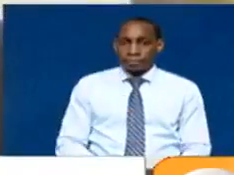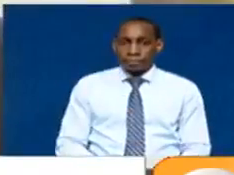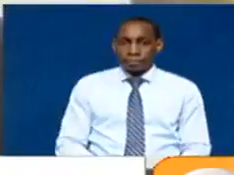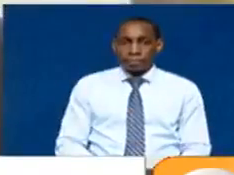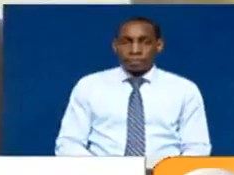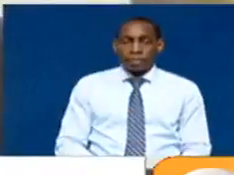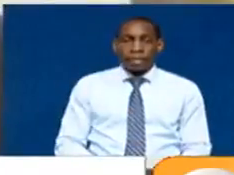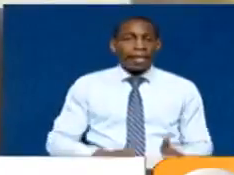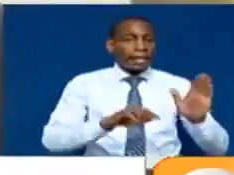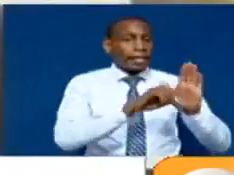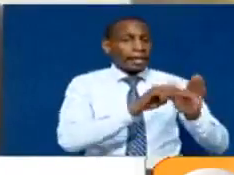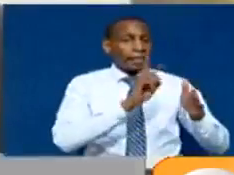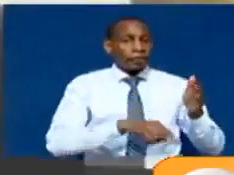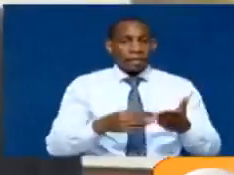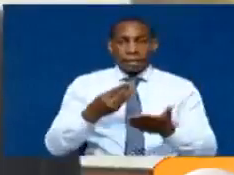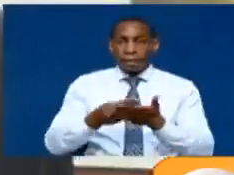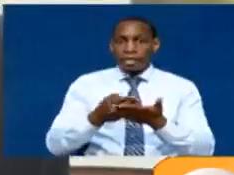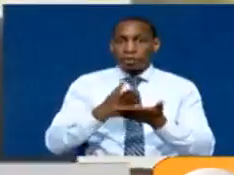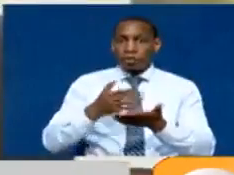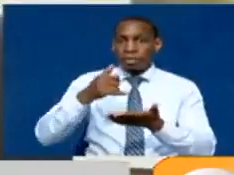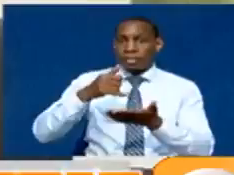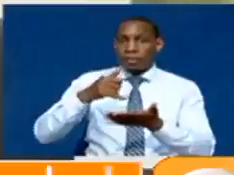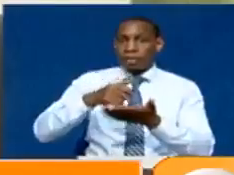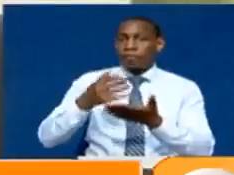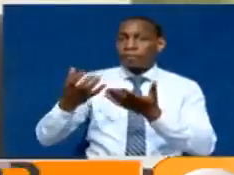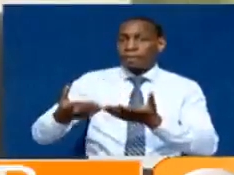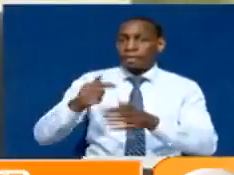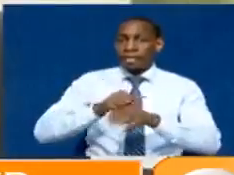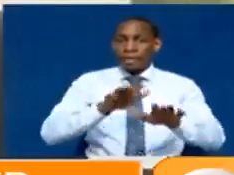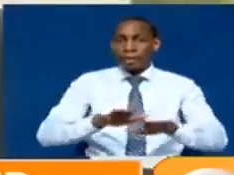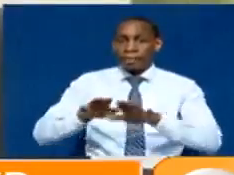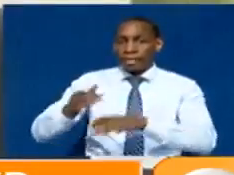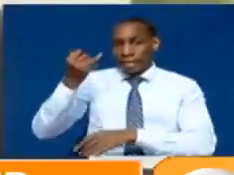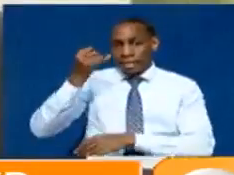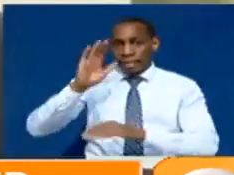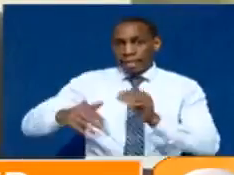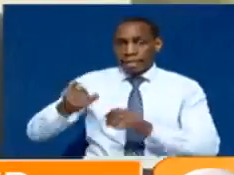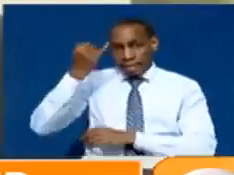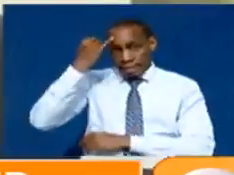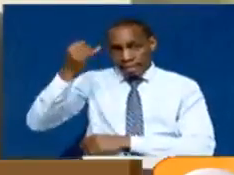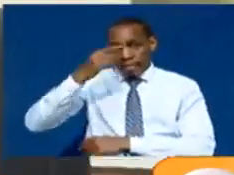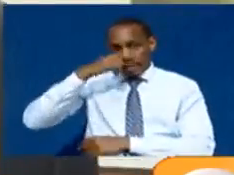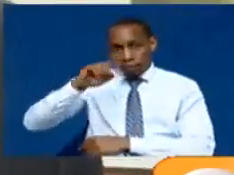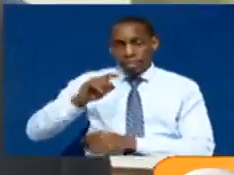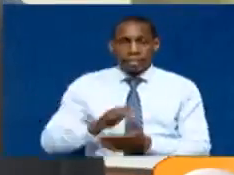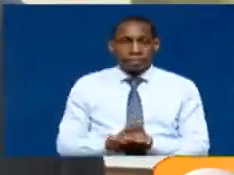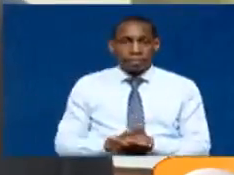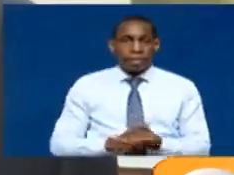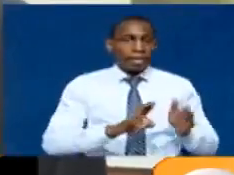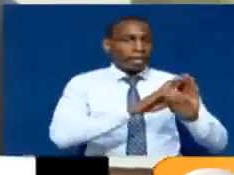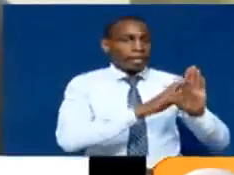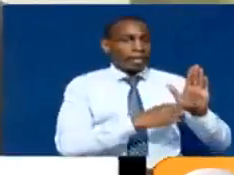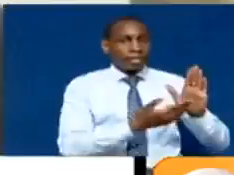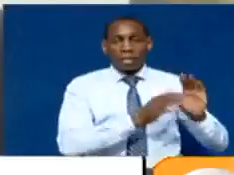the negative part of it is money will play a bigger role in our campaigns than ideology and ideas. So there is no